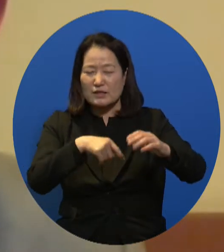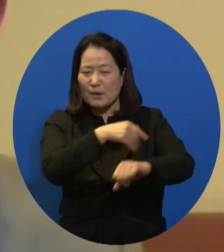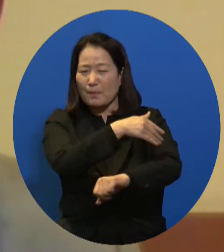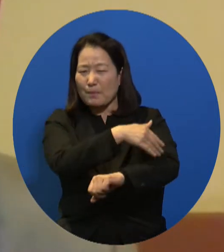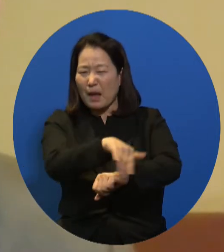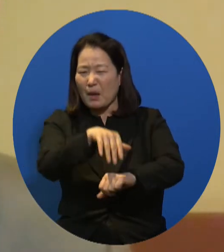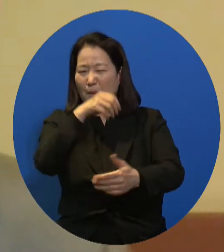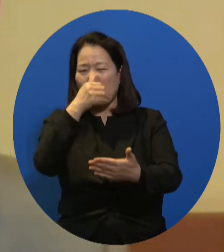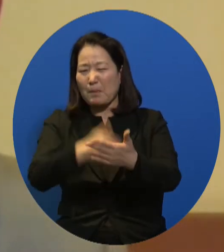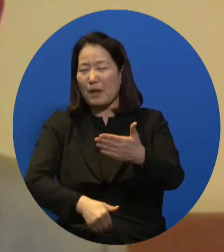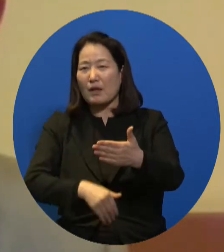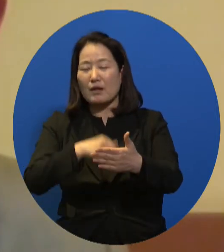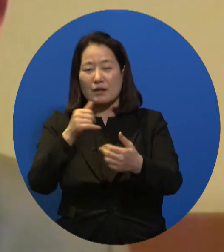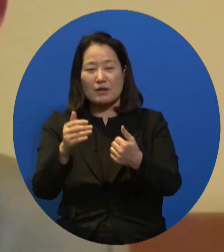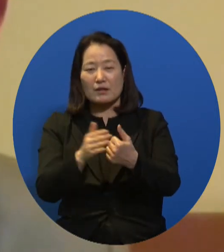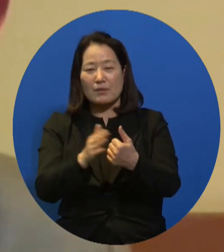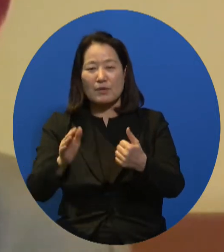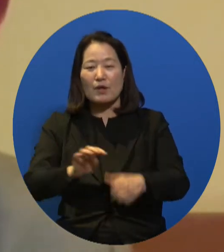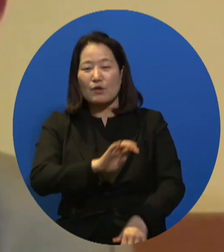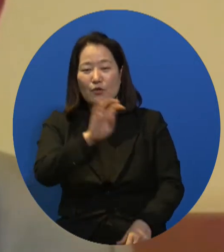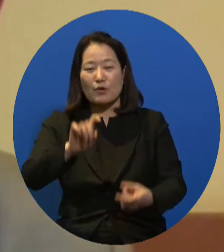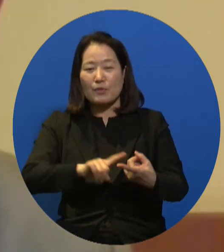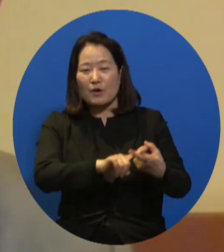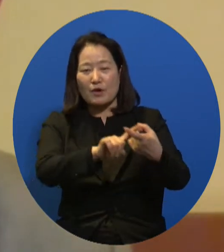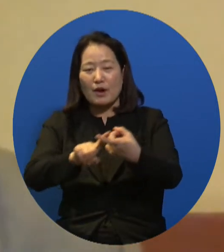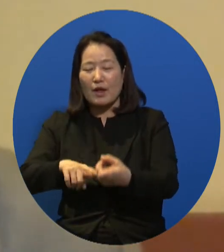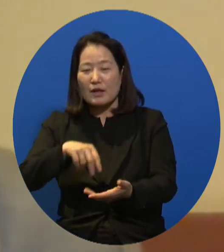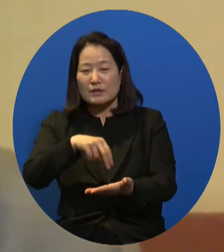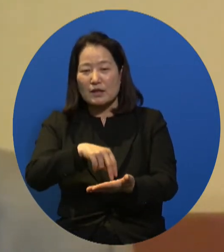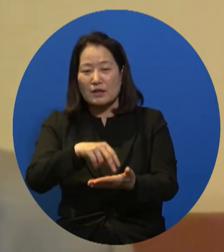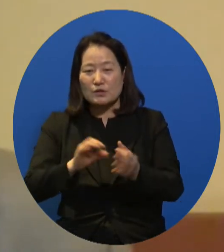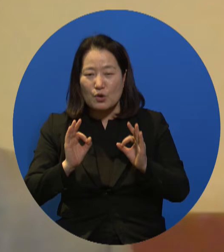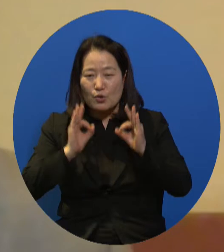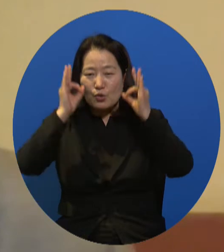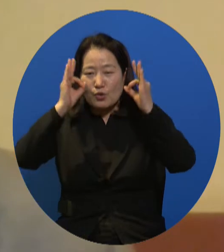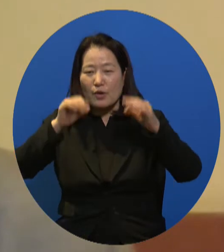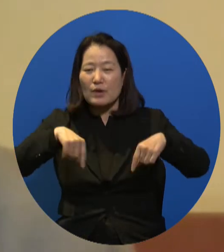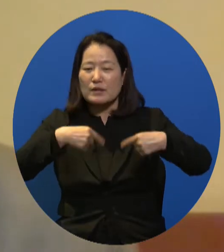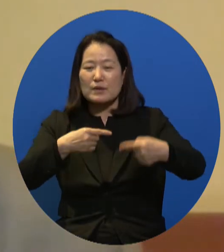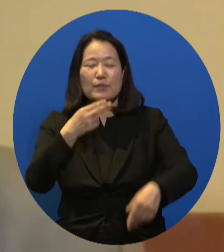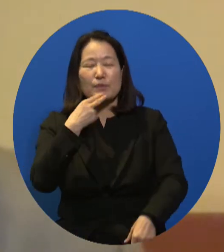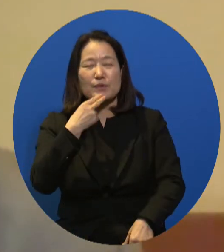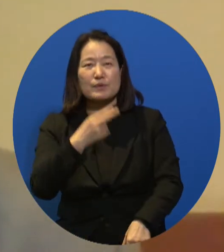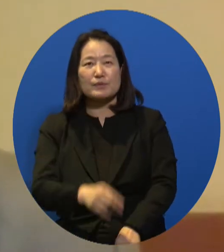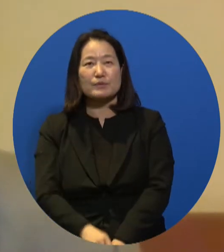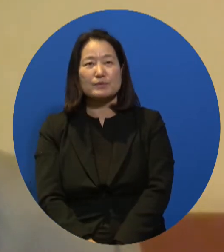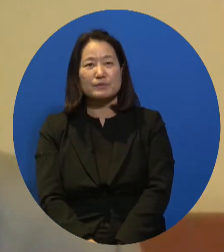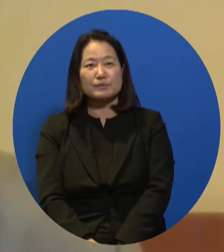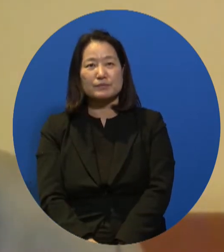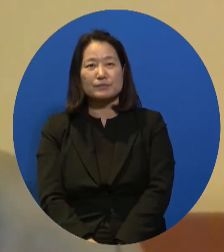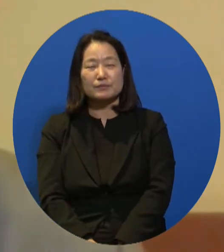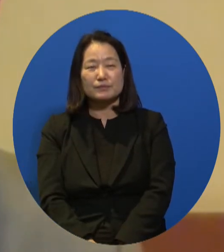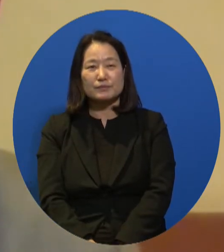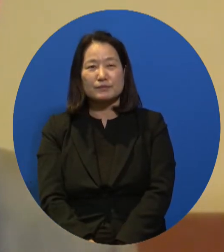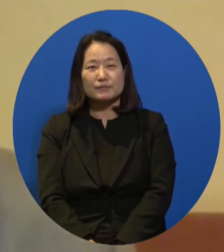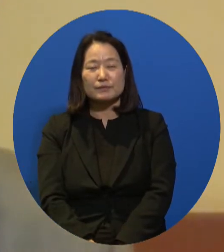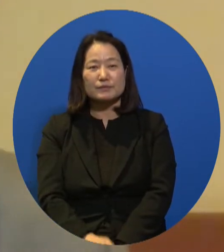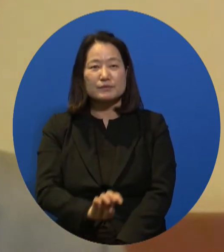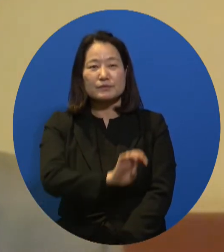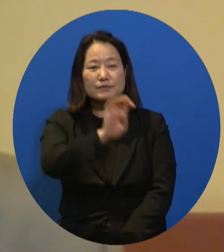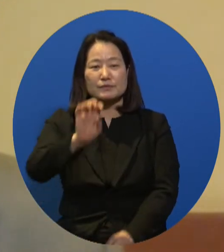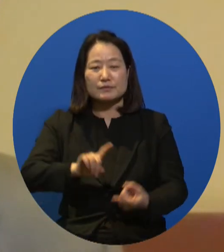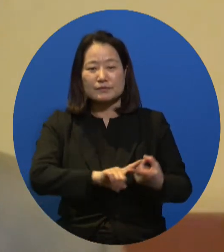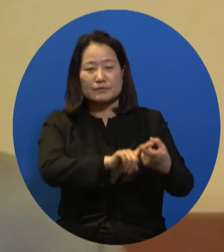out at this point that the EU itself is also a party to the Convention on the Rights of Persons with